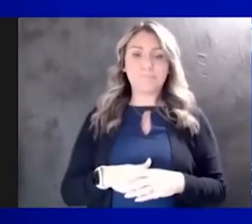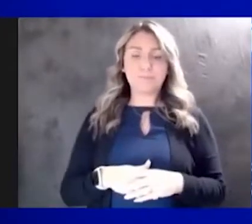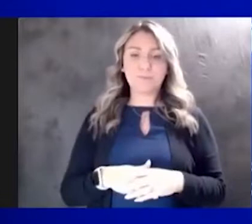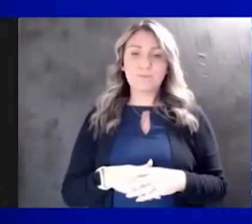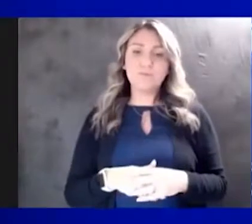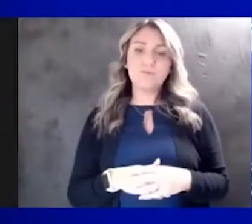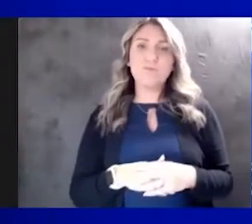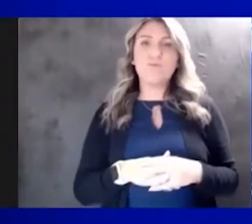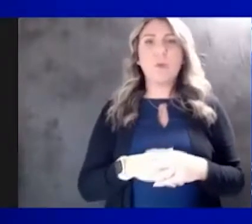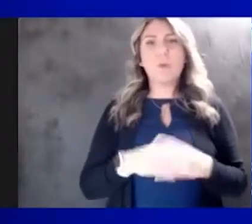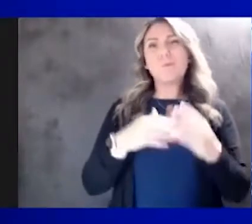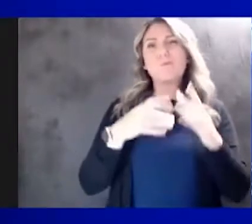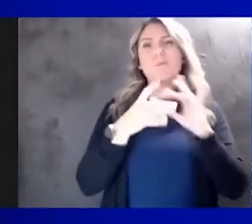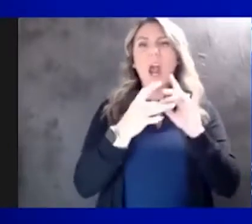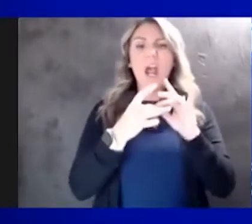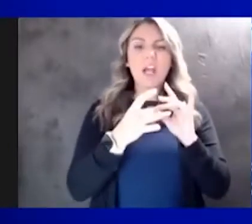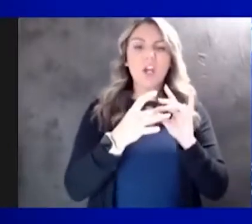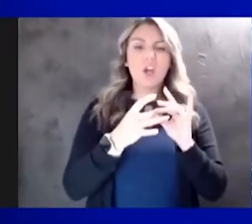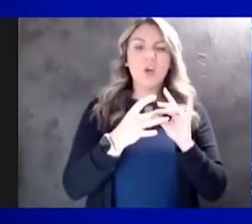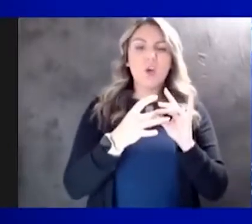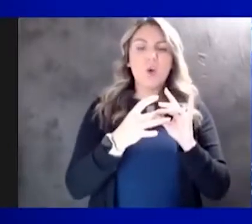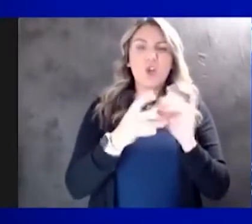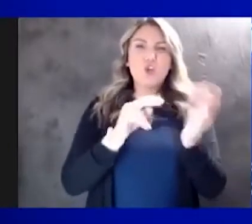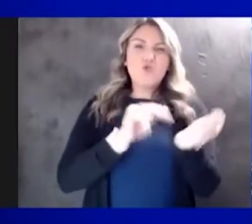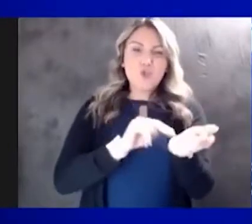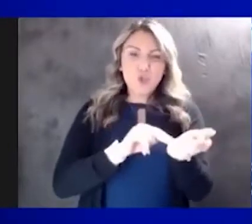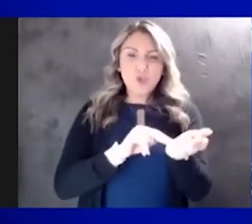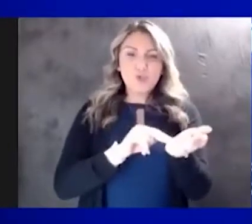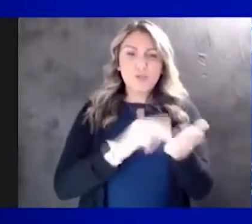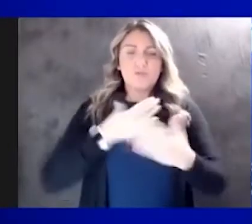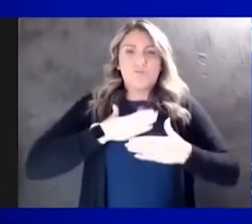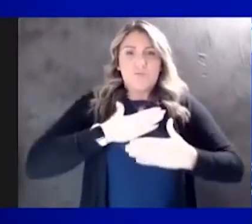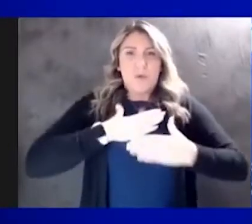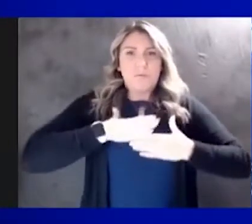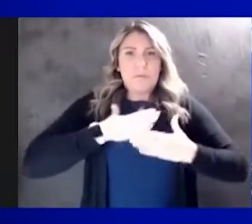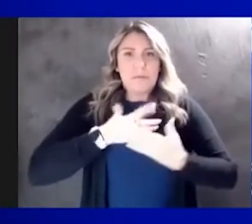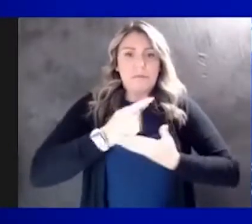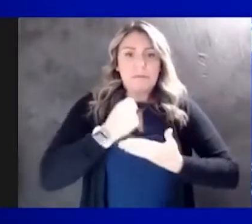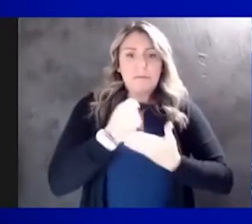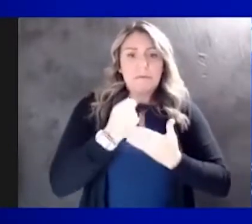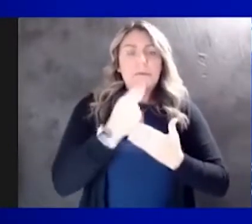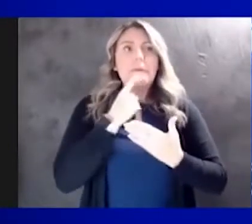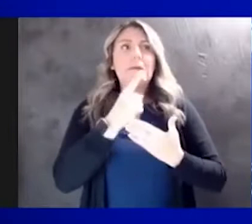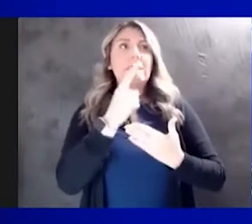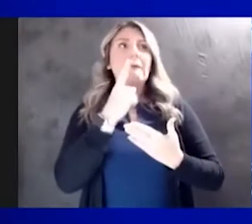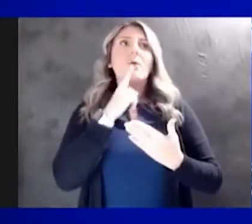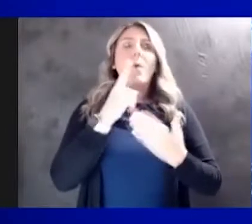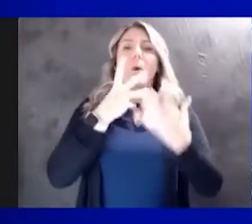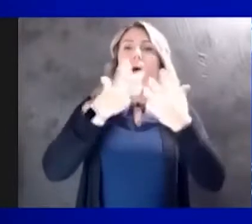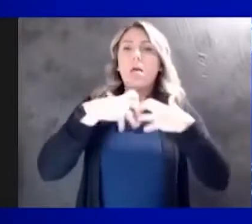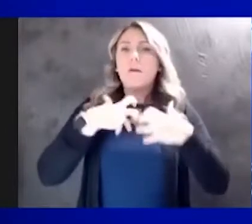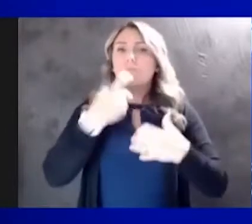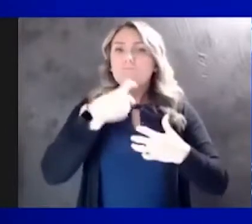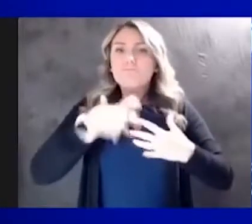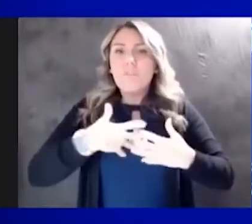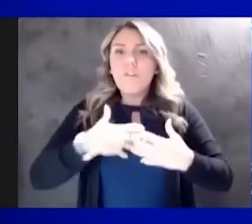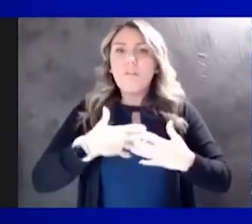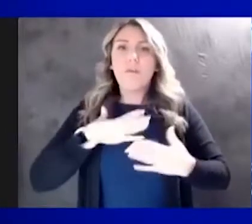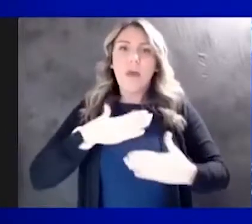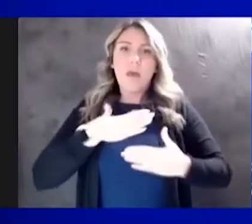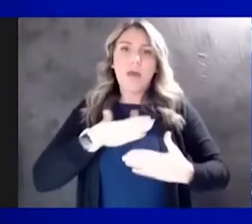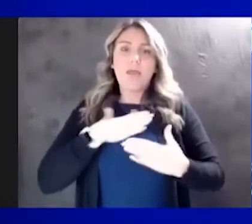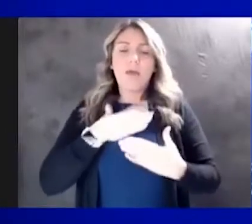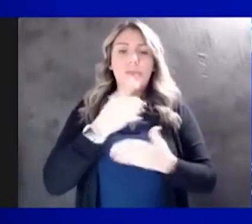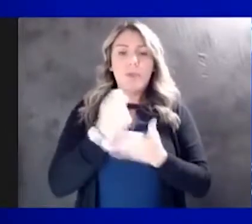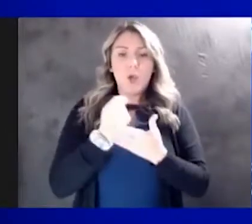nursing, respiratory therapists. We don't have any capacity issues as far as ventilators or vital drugs or therapeutics, but we're